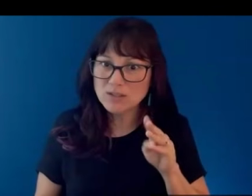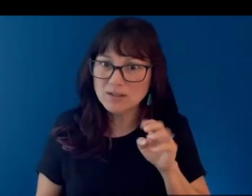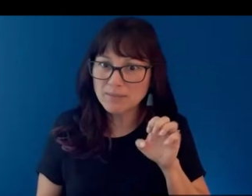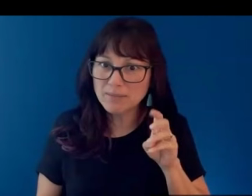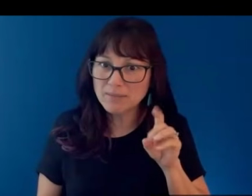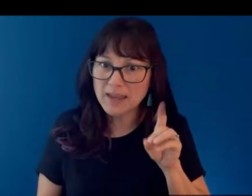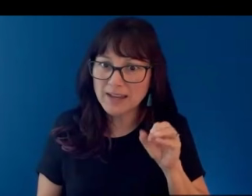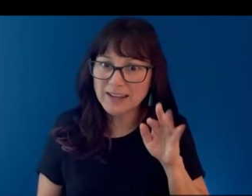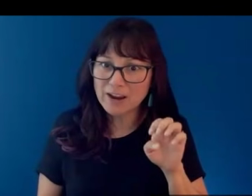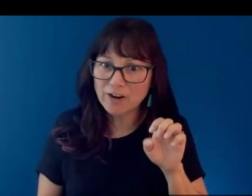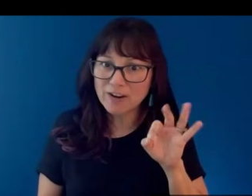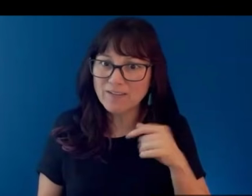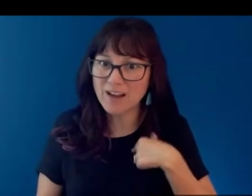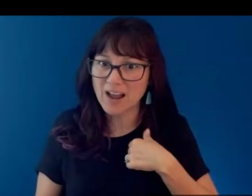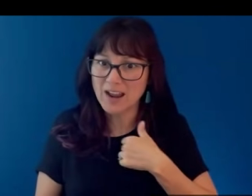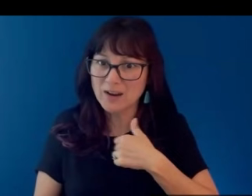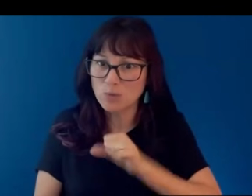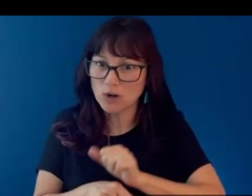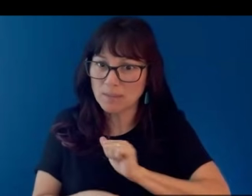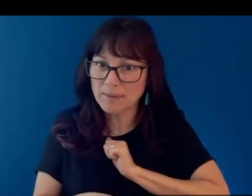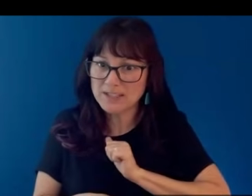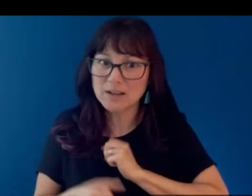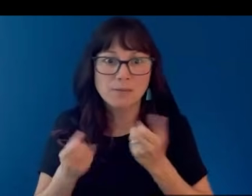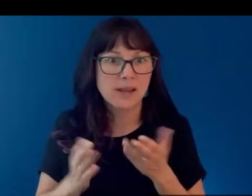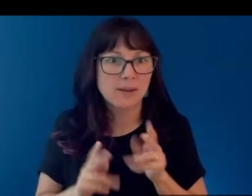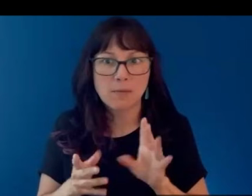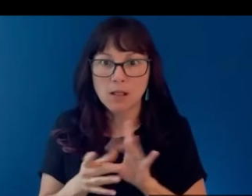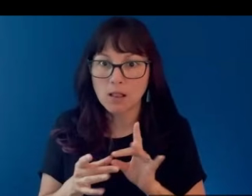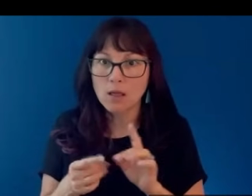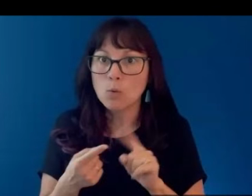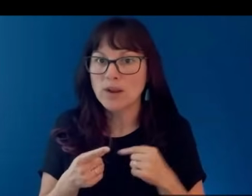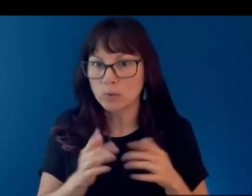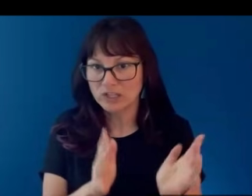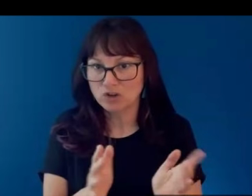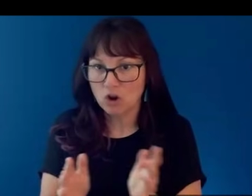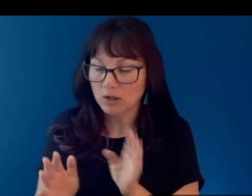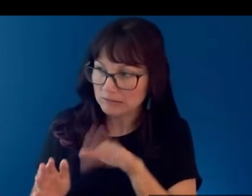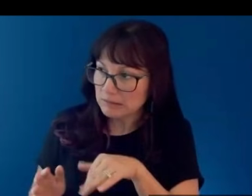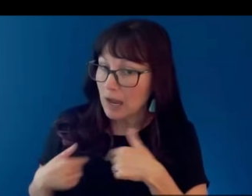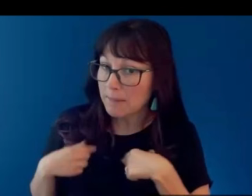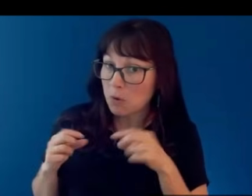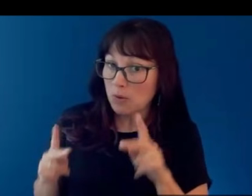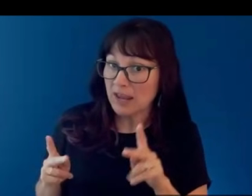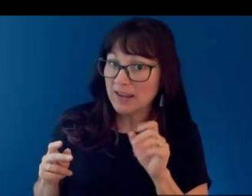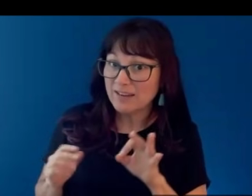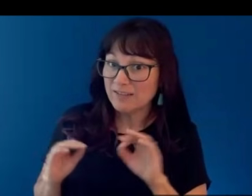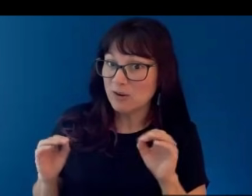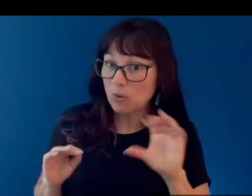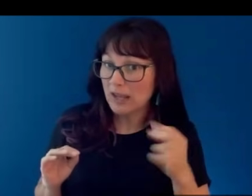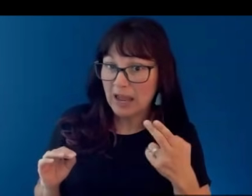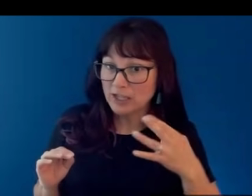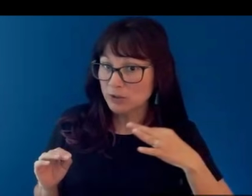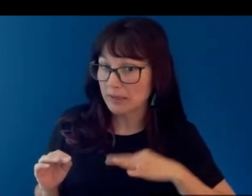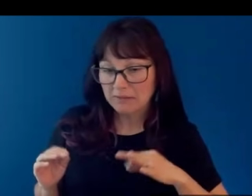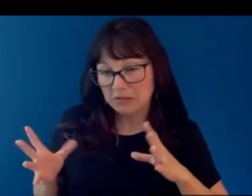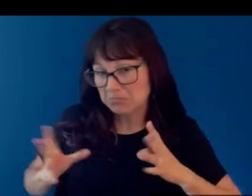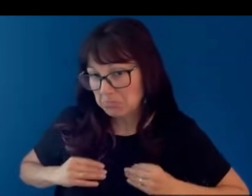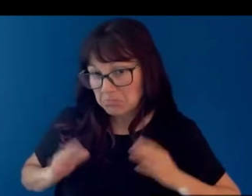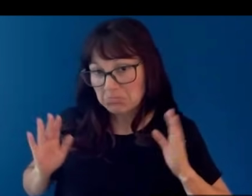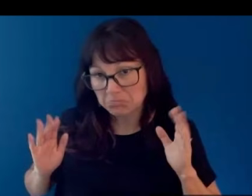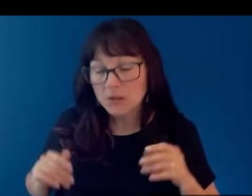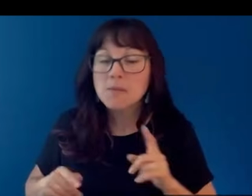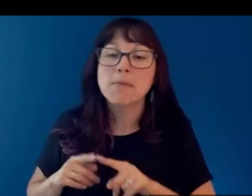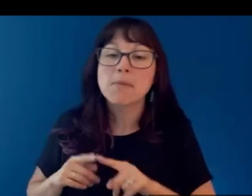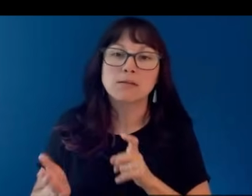become self-employed. A lot of people have said when we've talked to them, look, I'm okay losing my cash benefits, but I